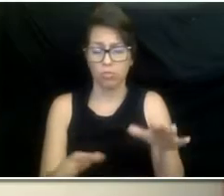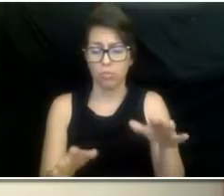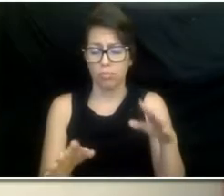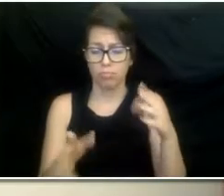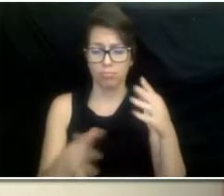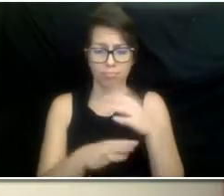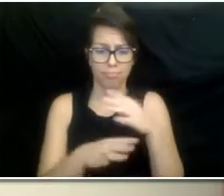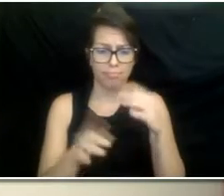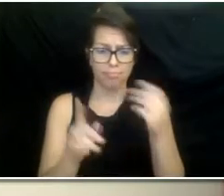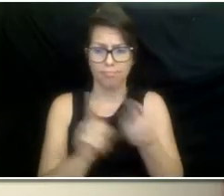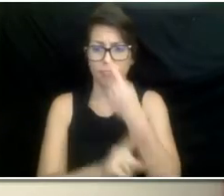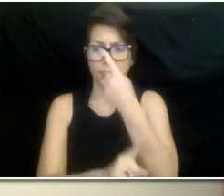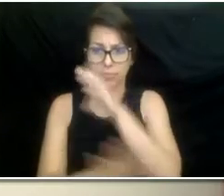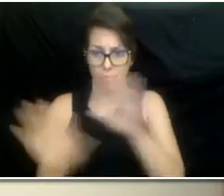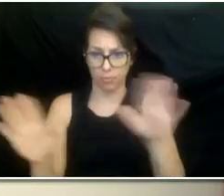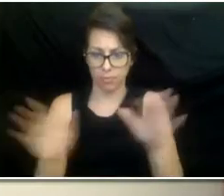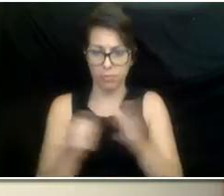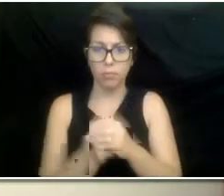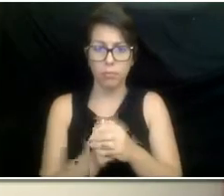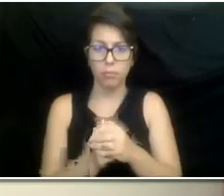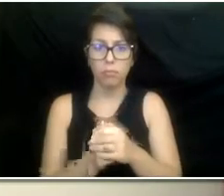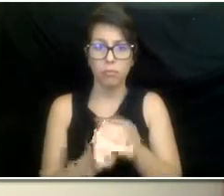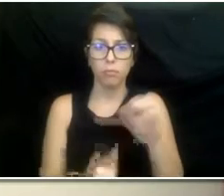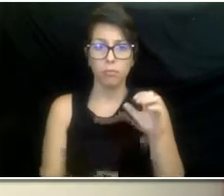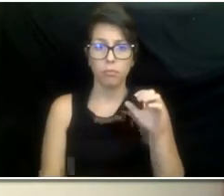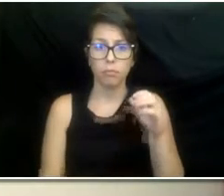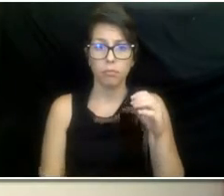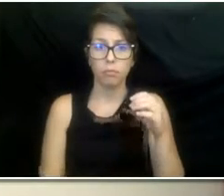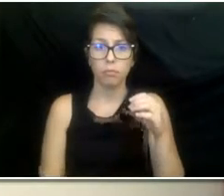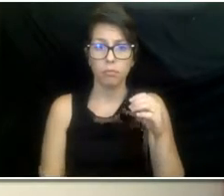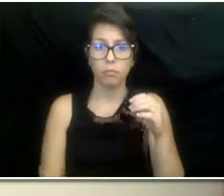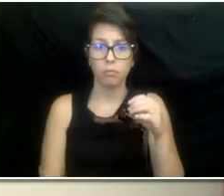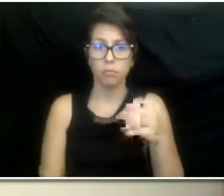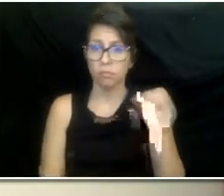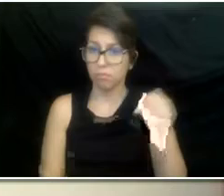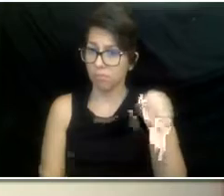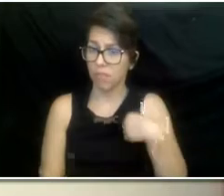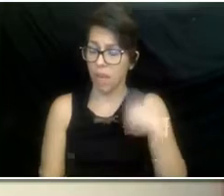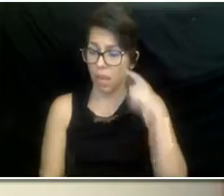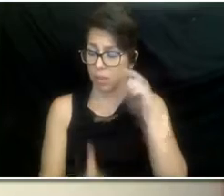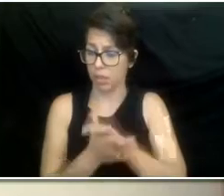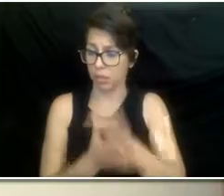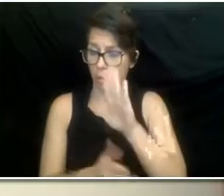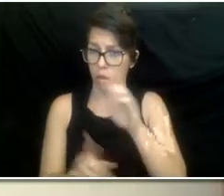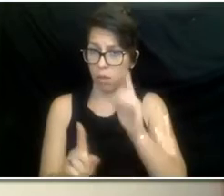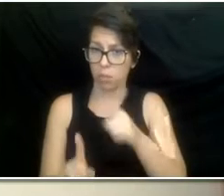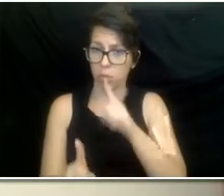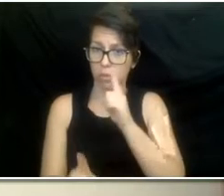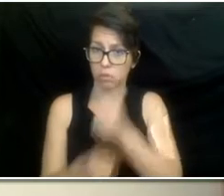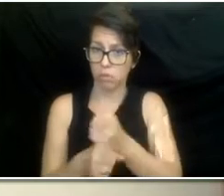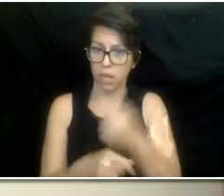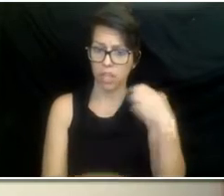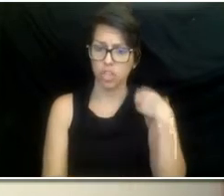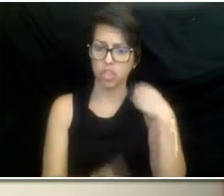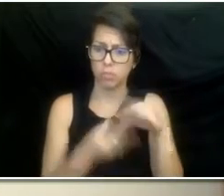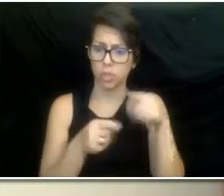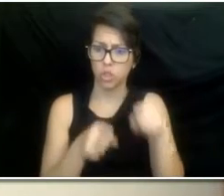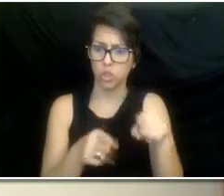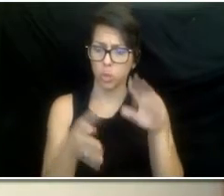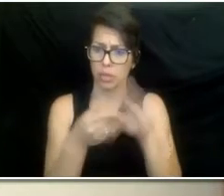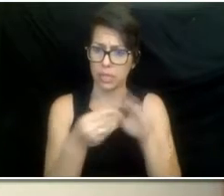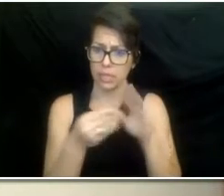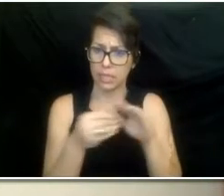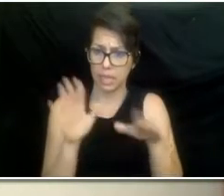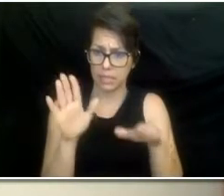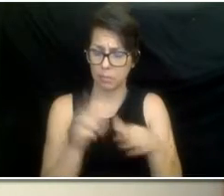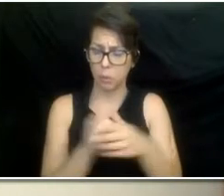numbers uh drop you know the complaint numbers drop off we are concerned and that's why we're and